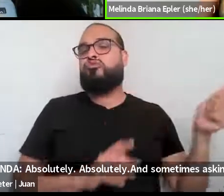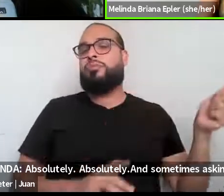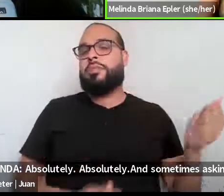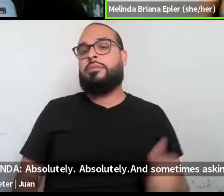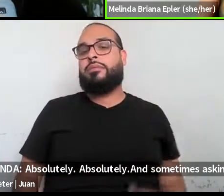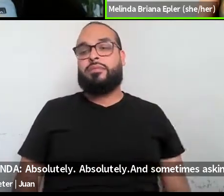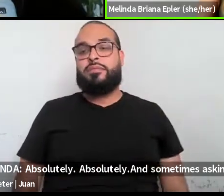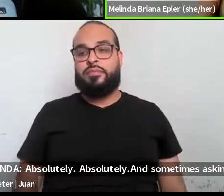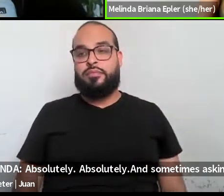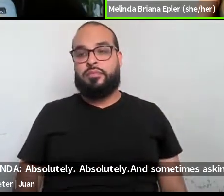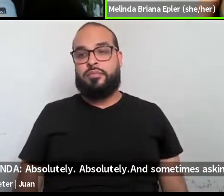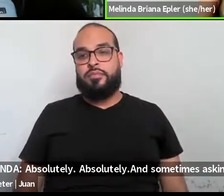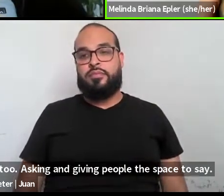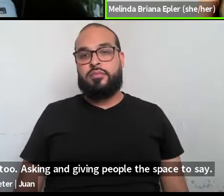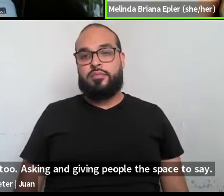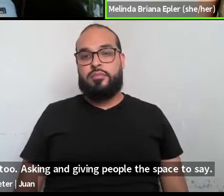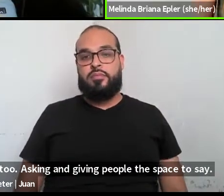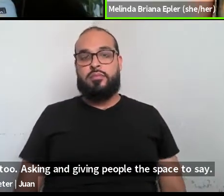Absolutely.